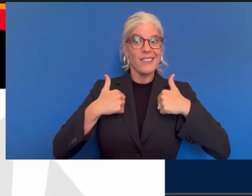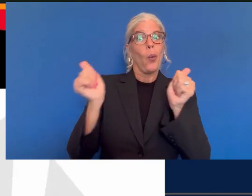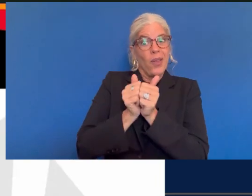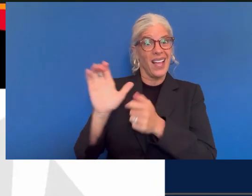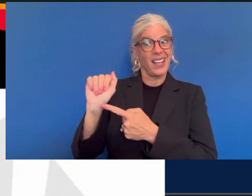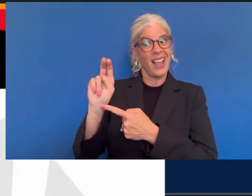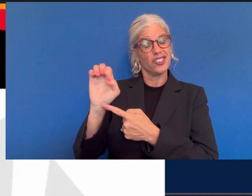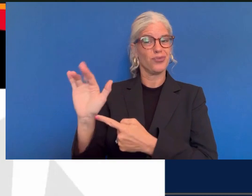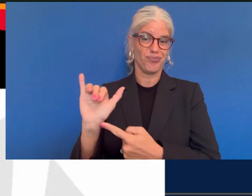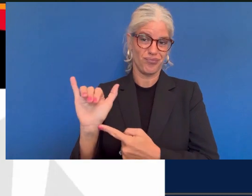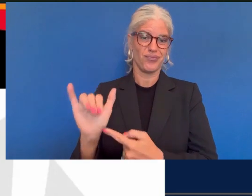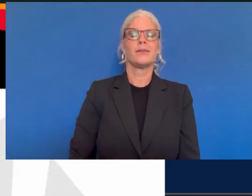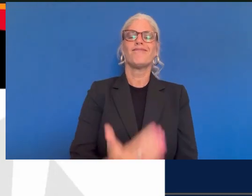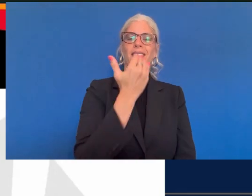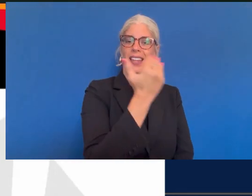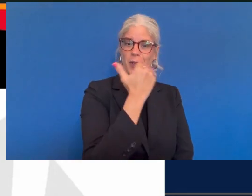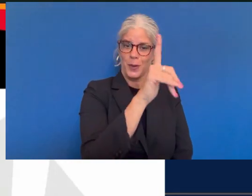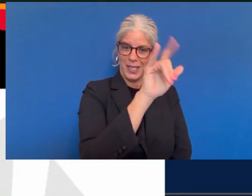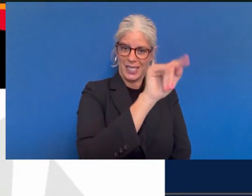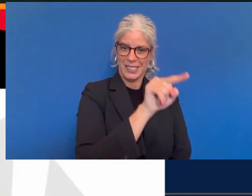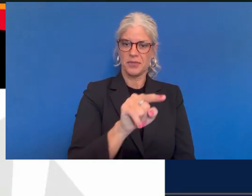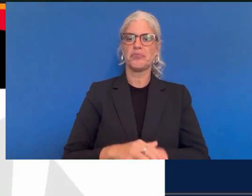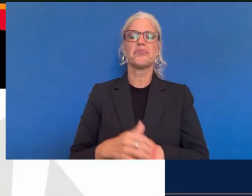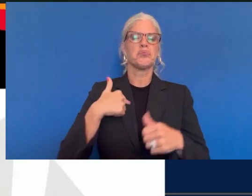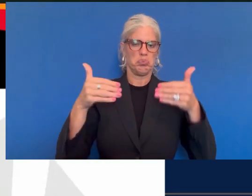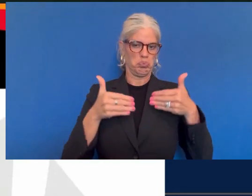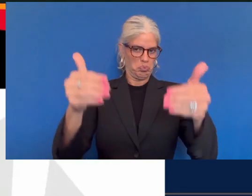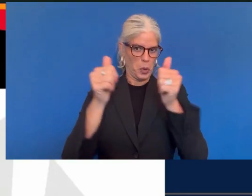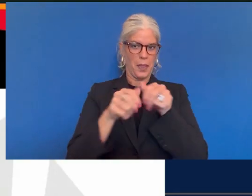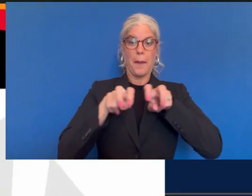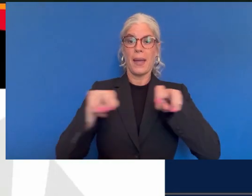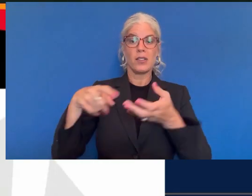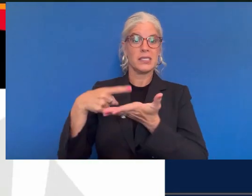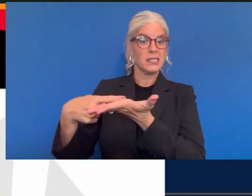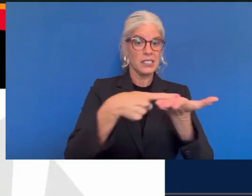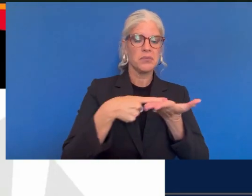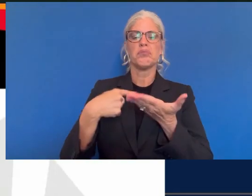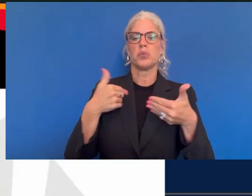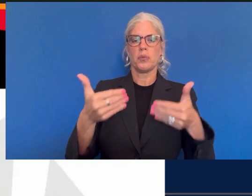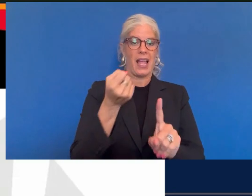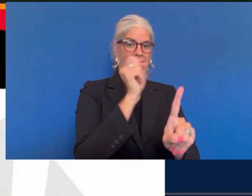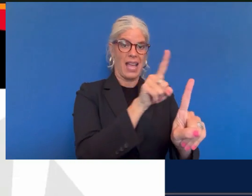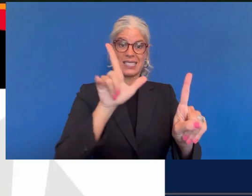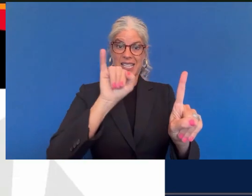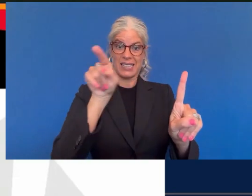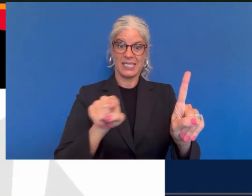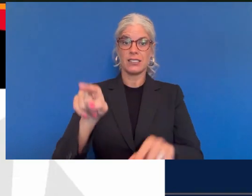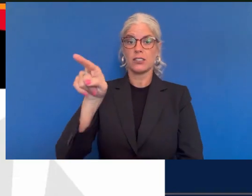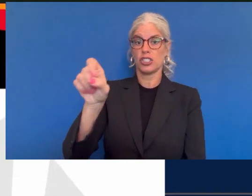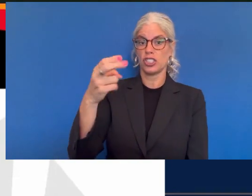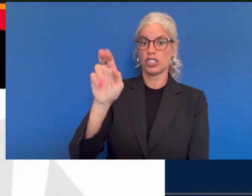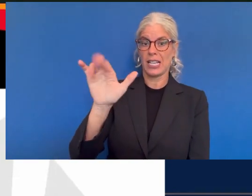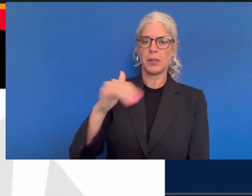as well. Thank you, Liz. So we're going to move into our panel discussion, and I'm going to